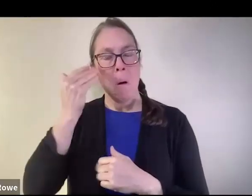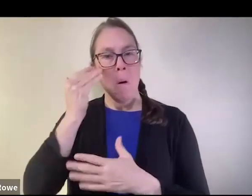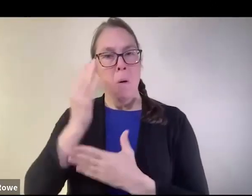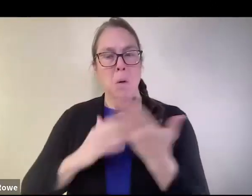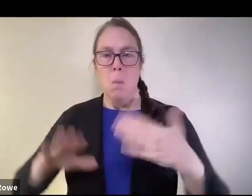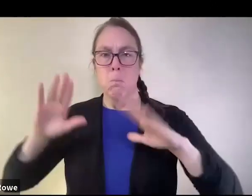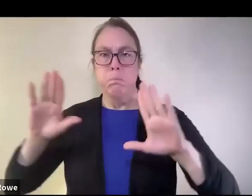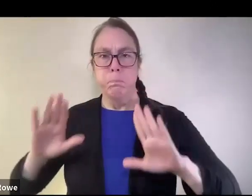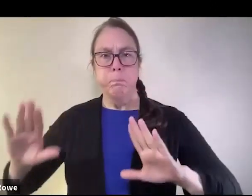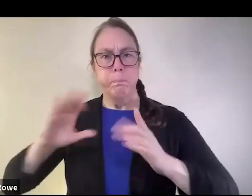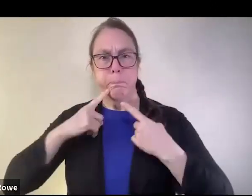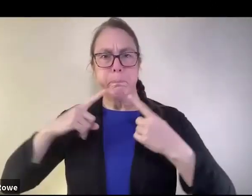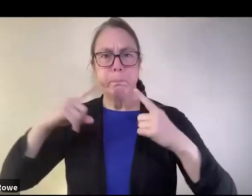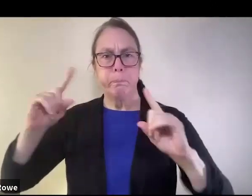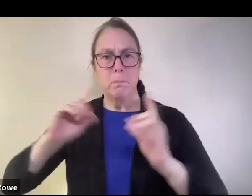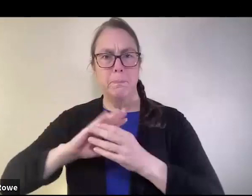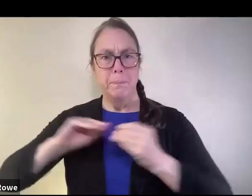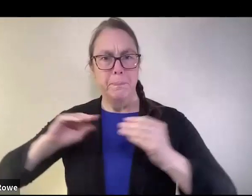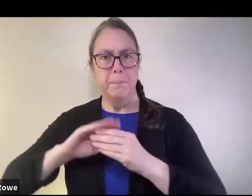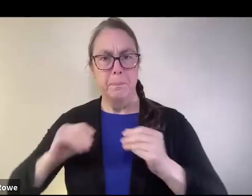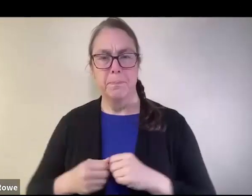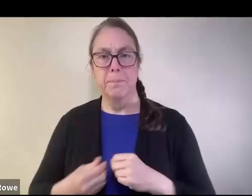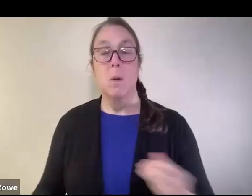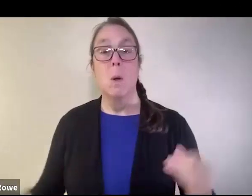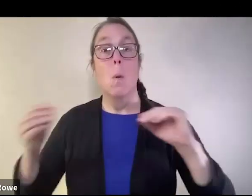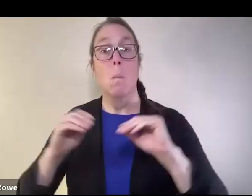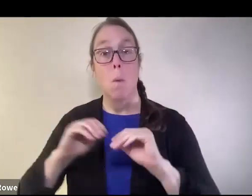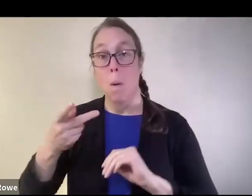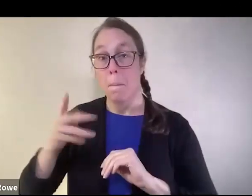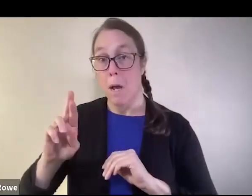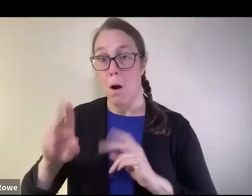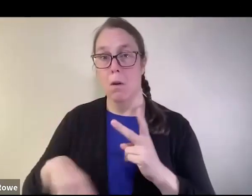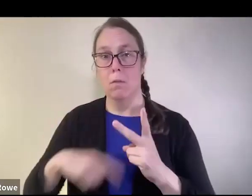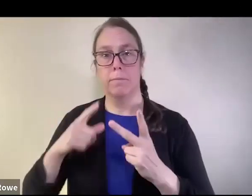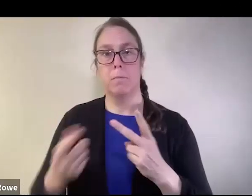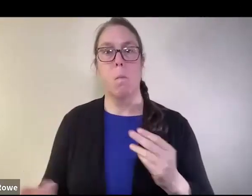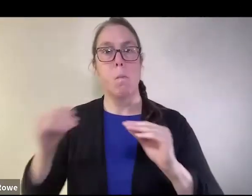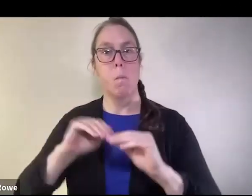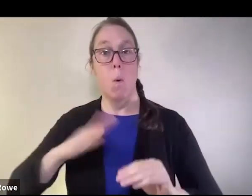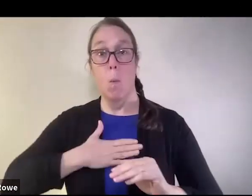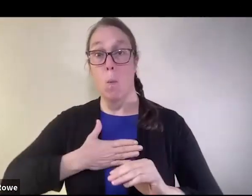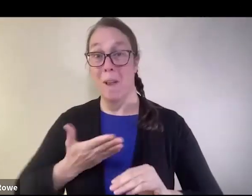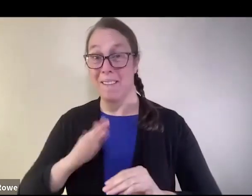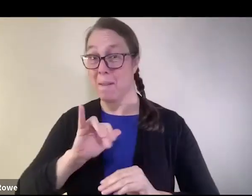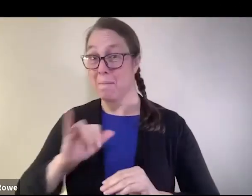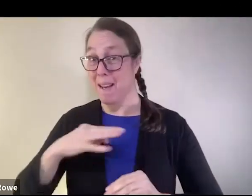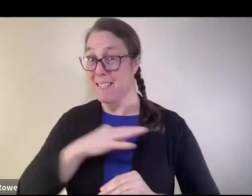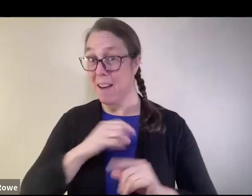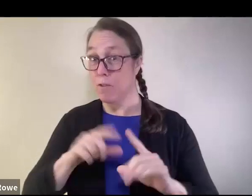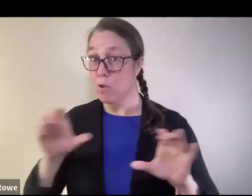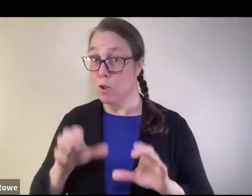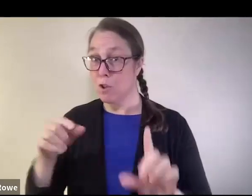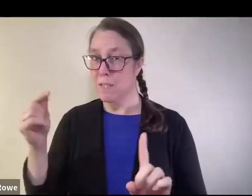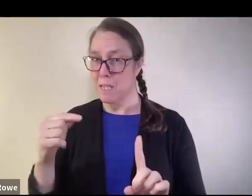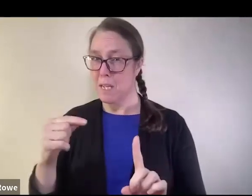great successes. More PR and more willingness by staff to encourage this.